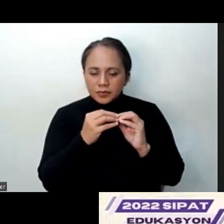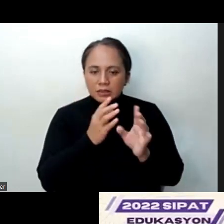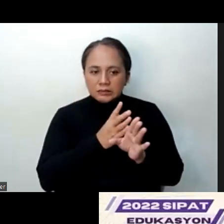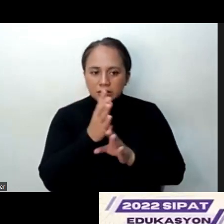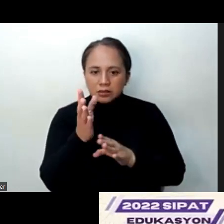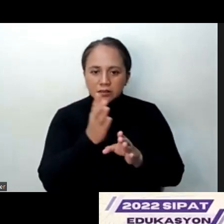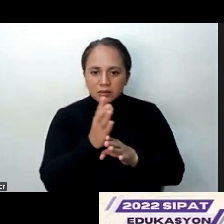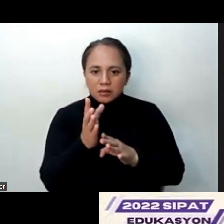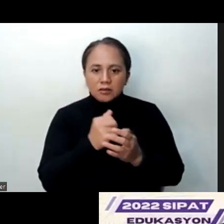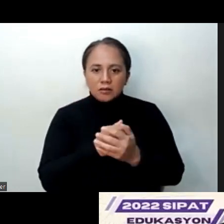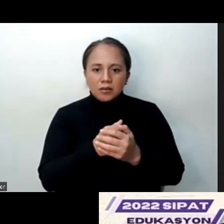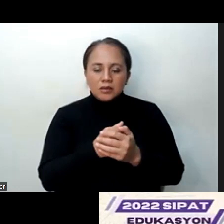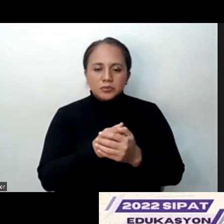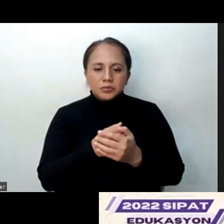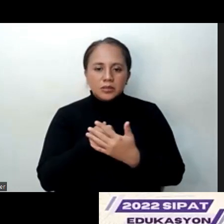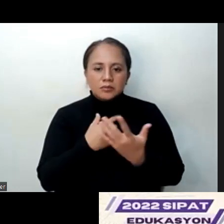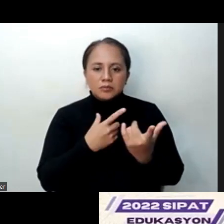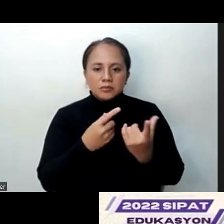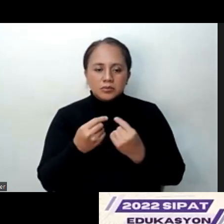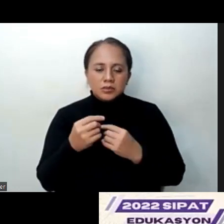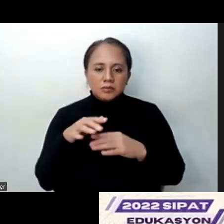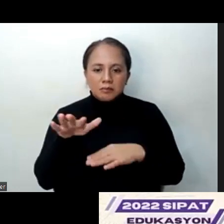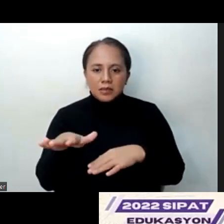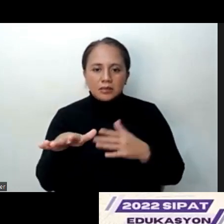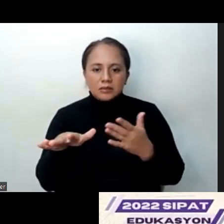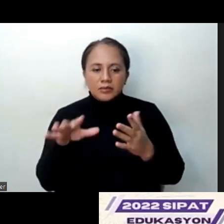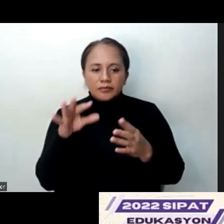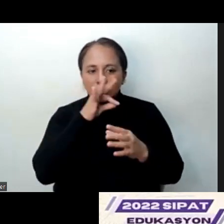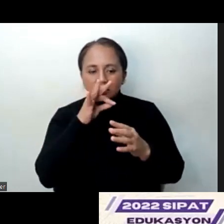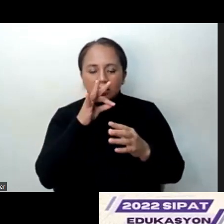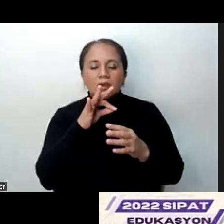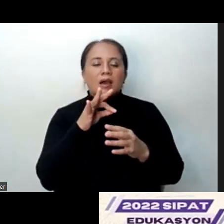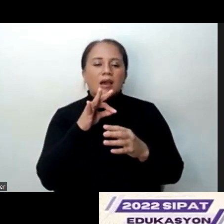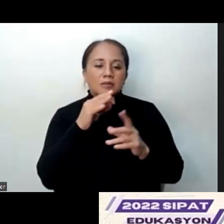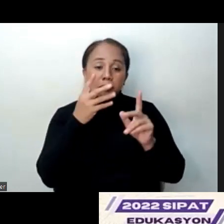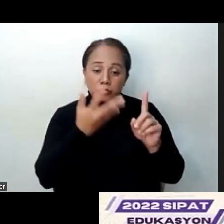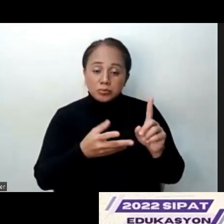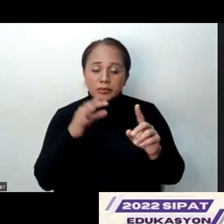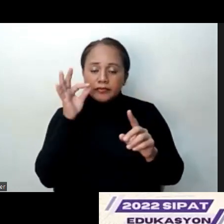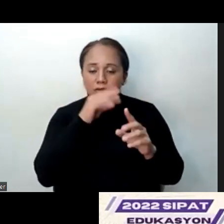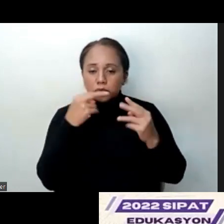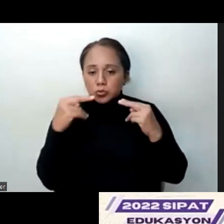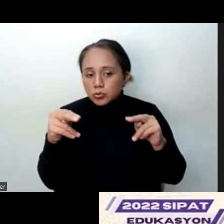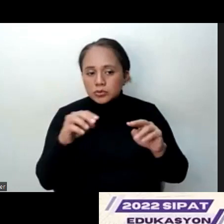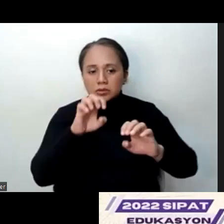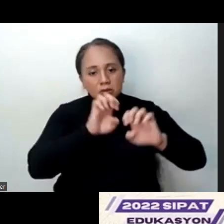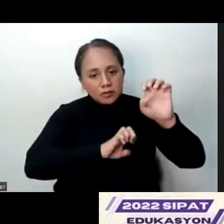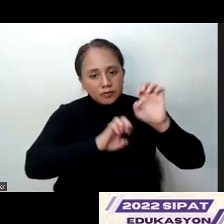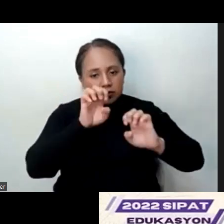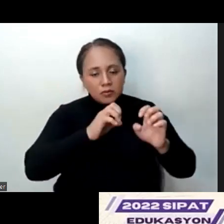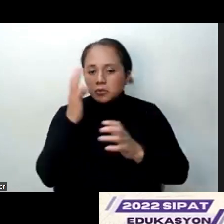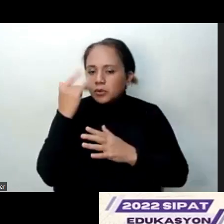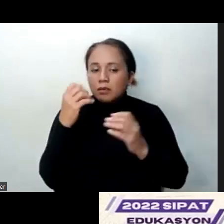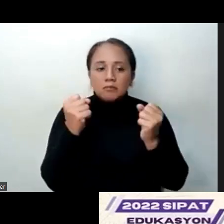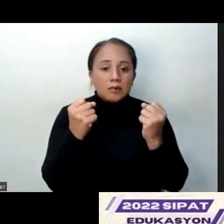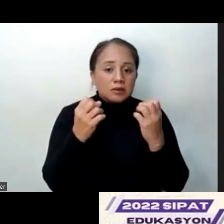direkta na ang hinahawakan ng bata ay fake news itself na ine-evaluate niya. Kasi karamihan